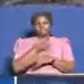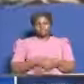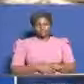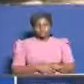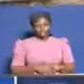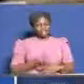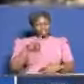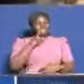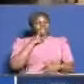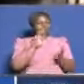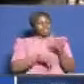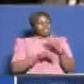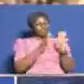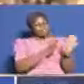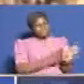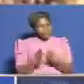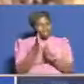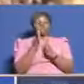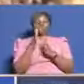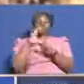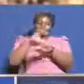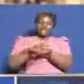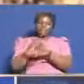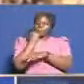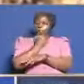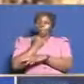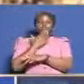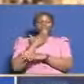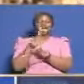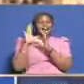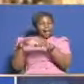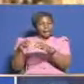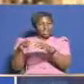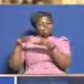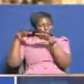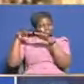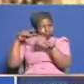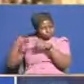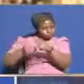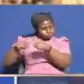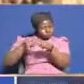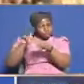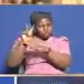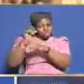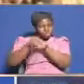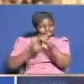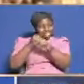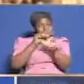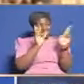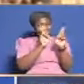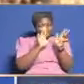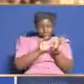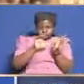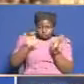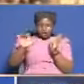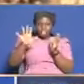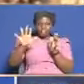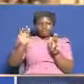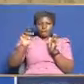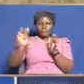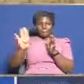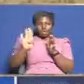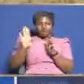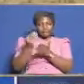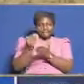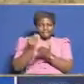plans to lease Mumias Sugar Company for 20 years and is ready to inject 5 billion shillings in the first 4 years. I could have